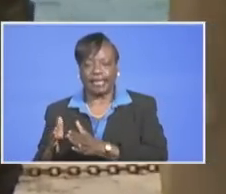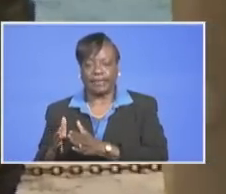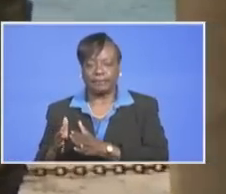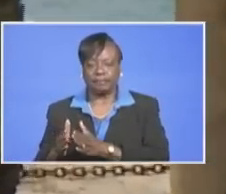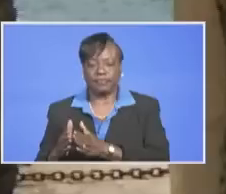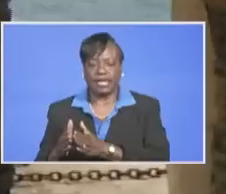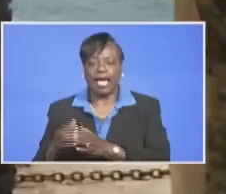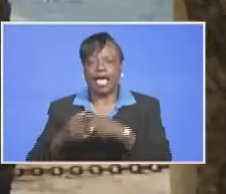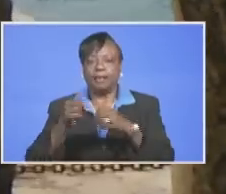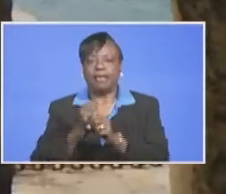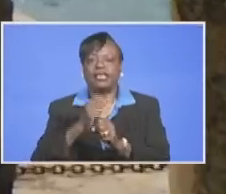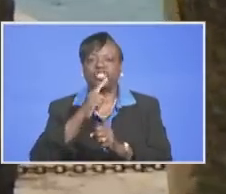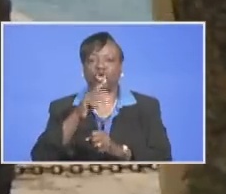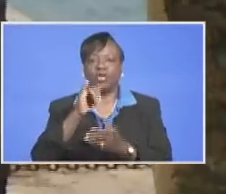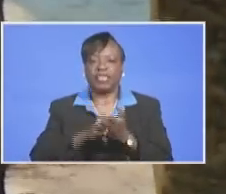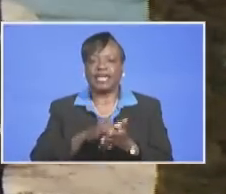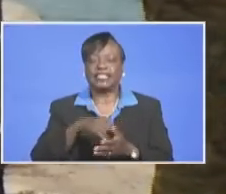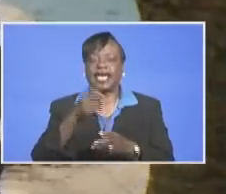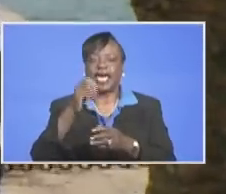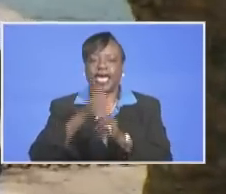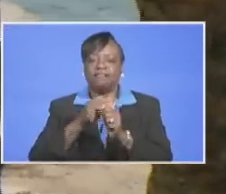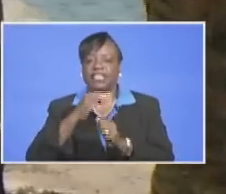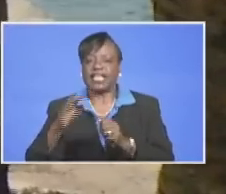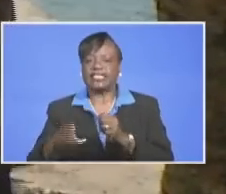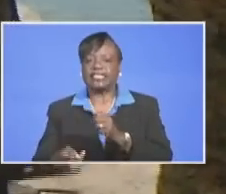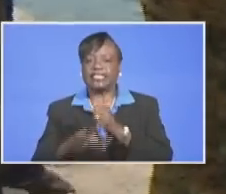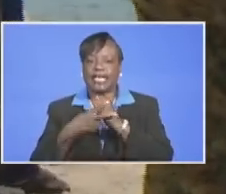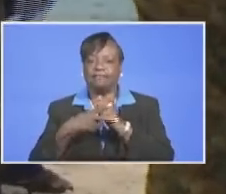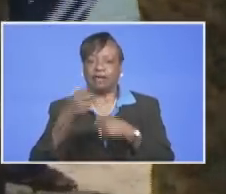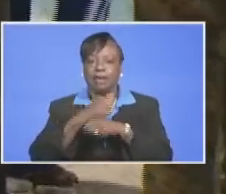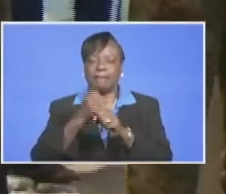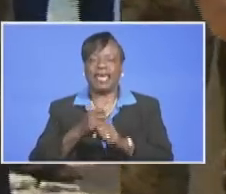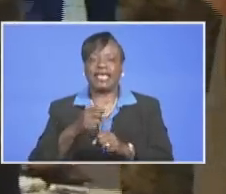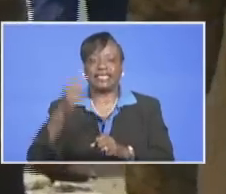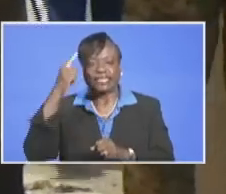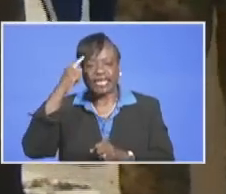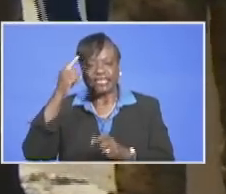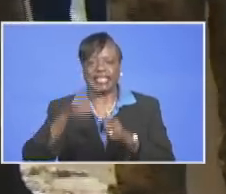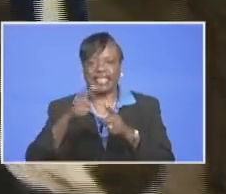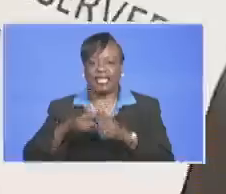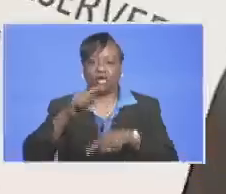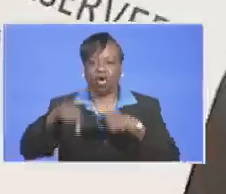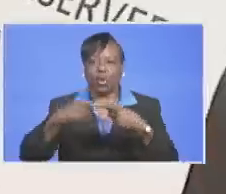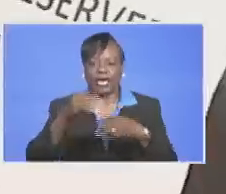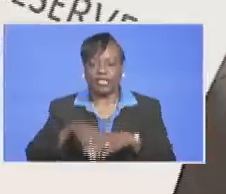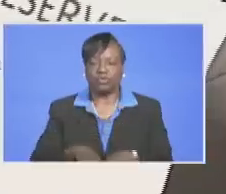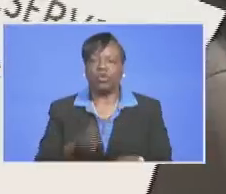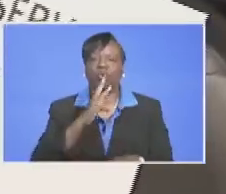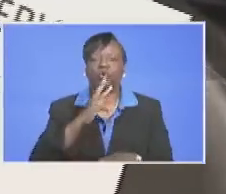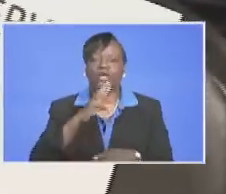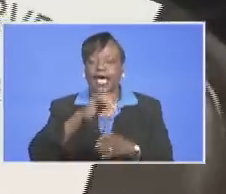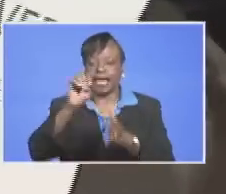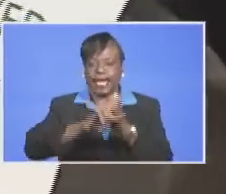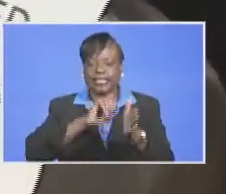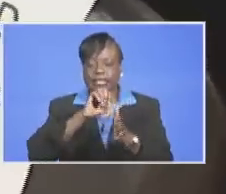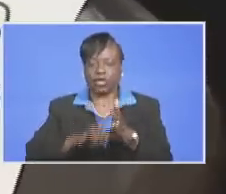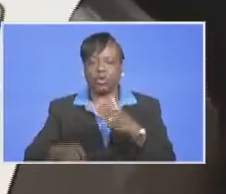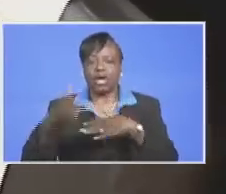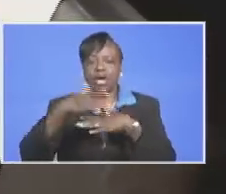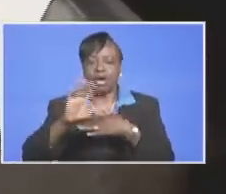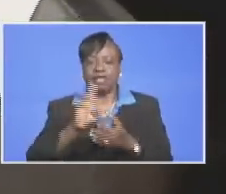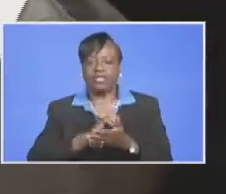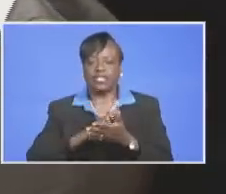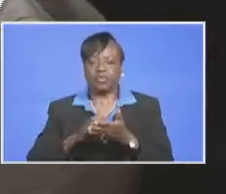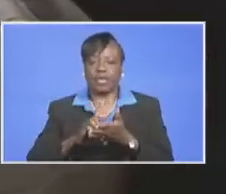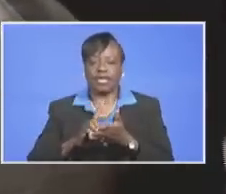plan, and make sure everything's safe and makes sense. And then after that, they enter the water and execute. Early this week, Electro Telecom